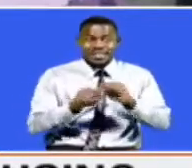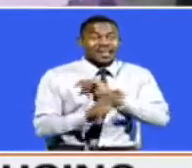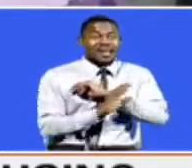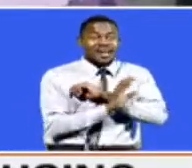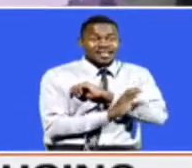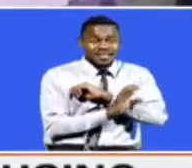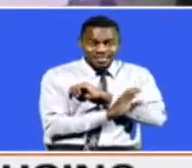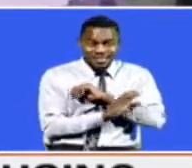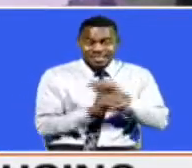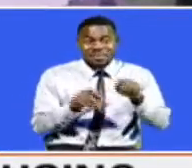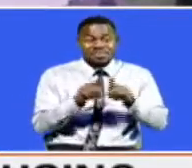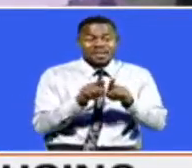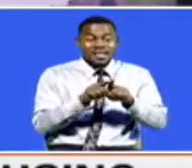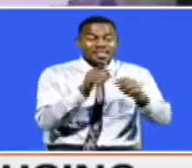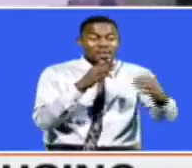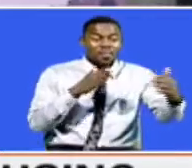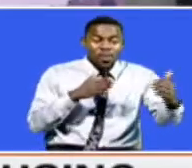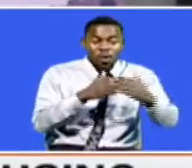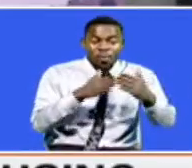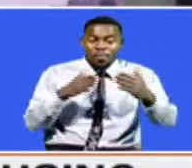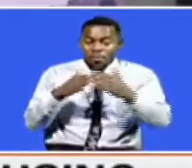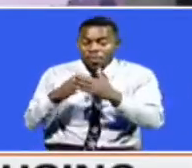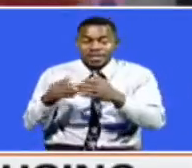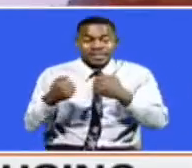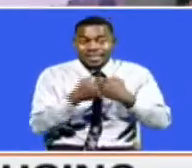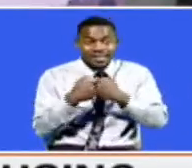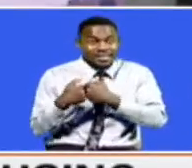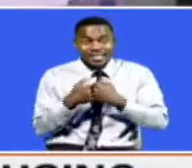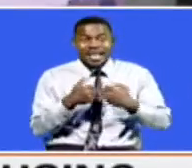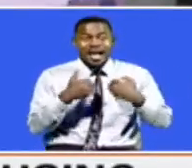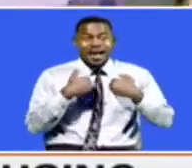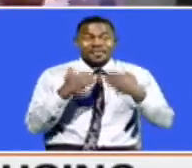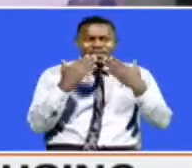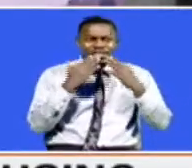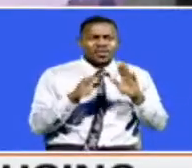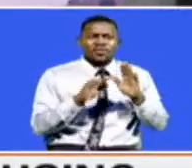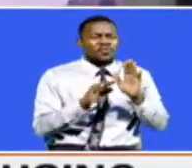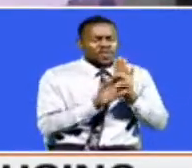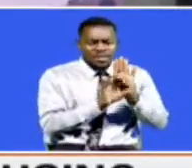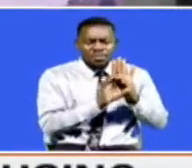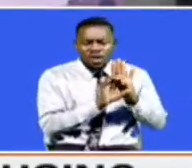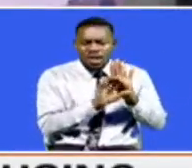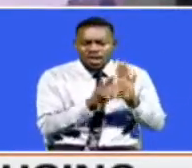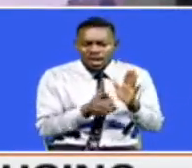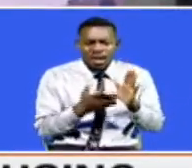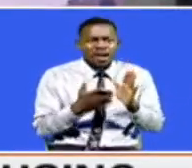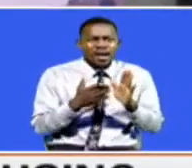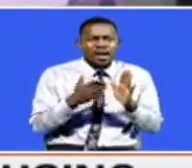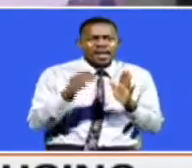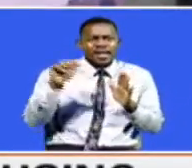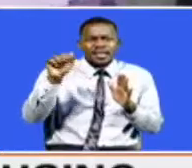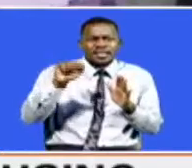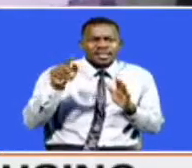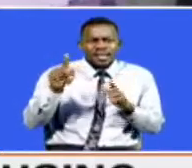the bumps that we have, the challenges that we have, for example, the example I just gave here. I